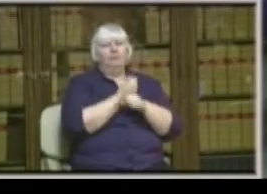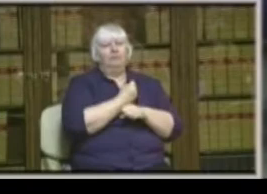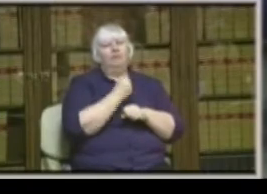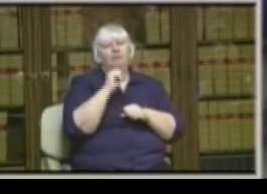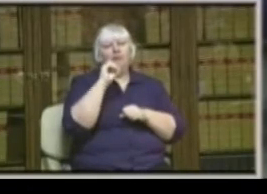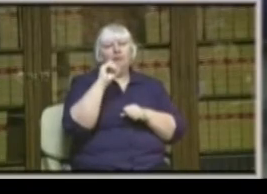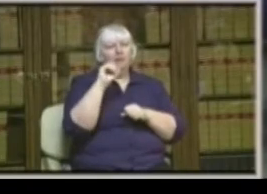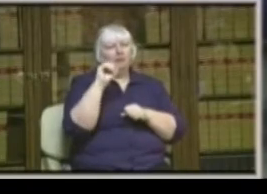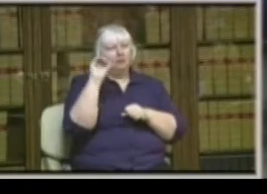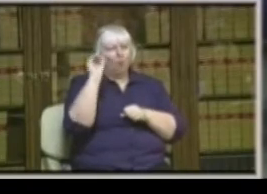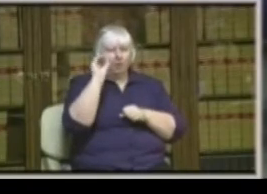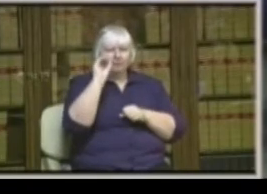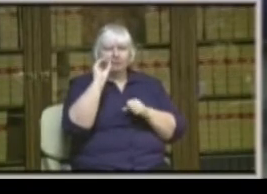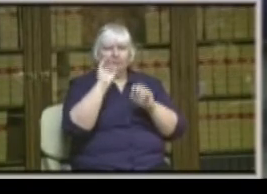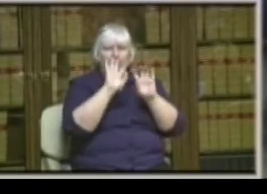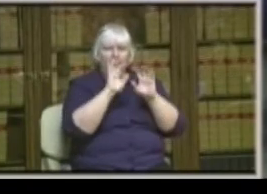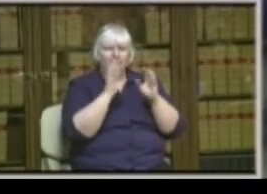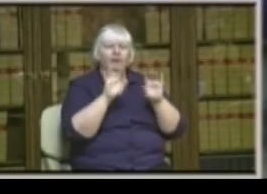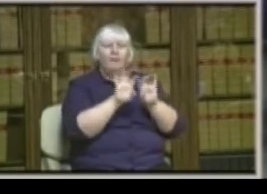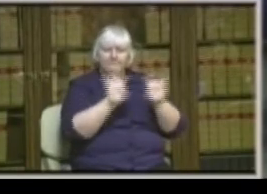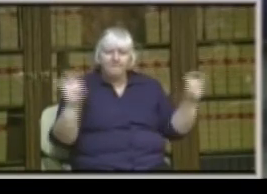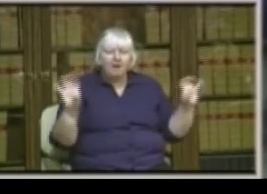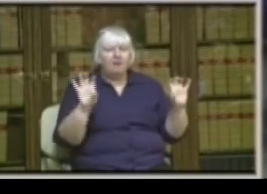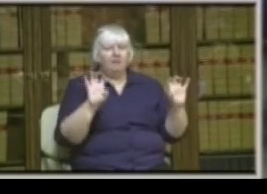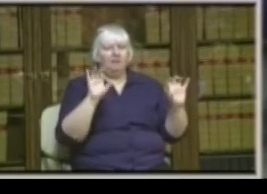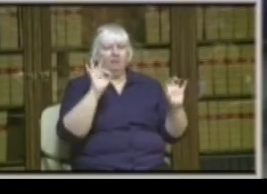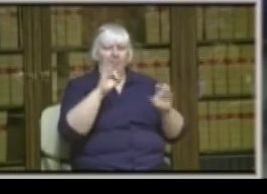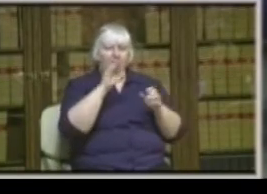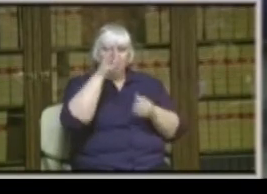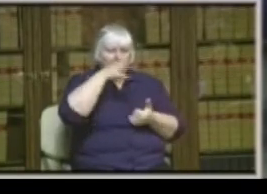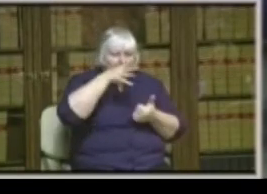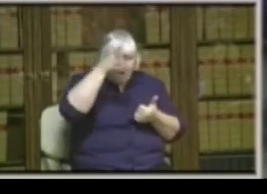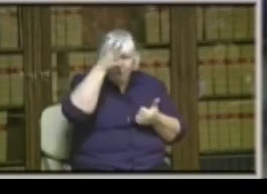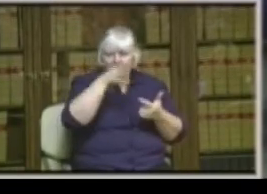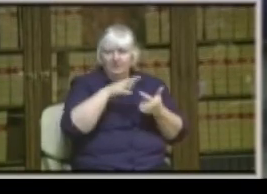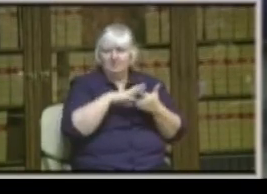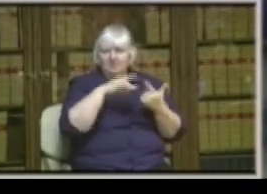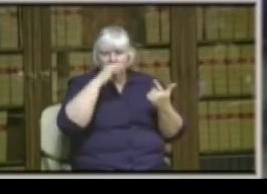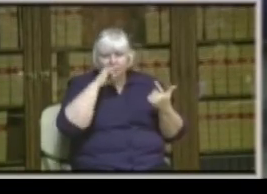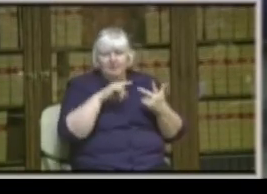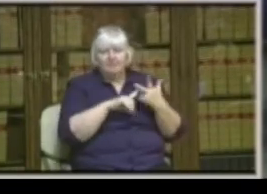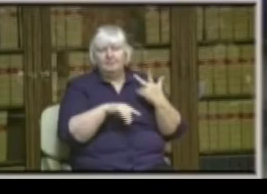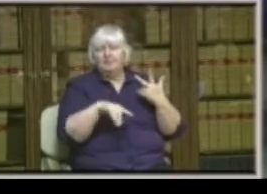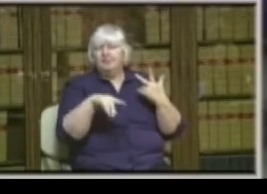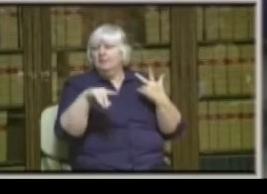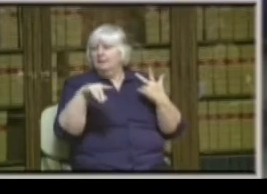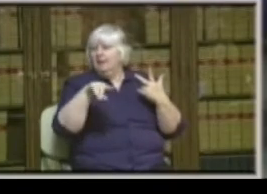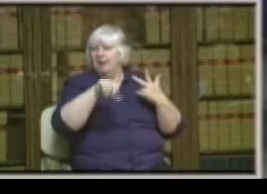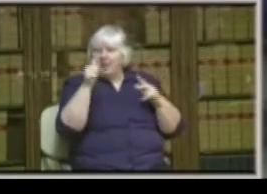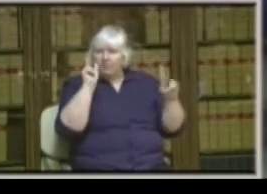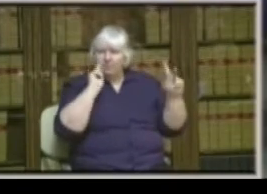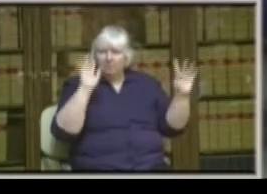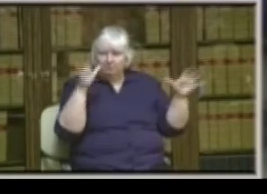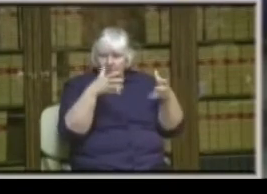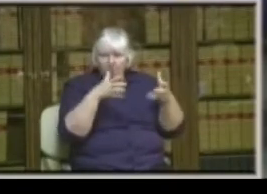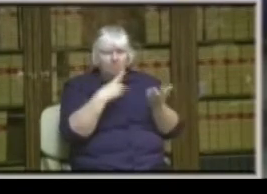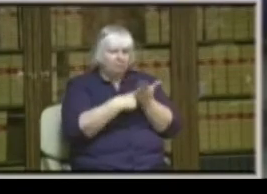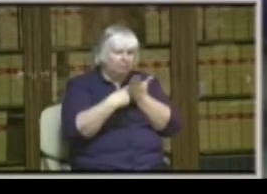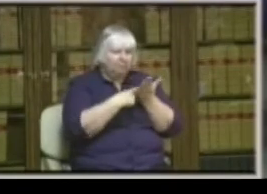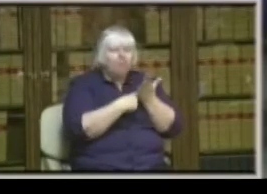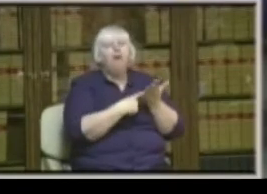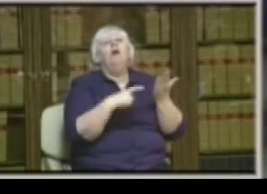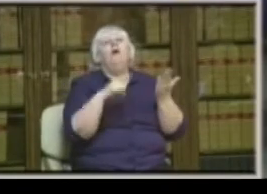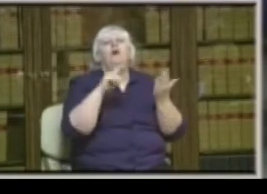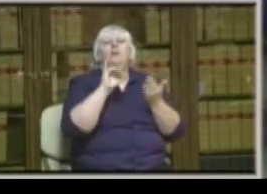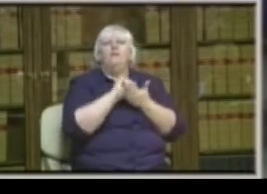with disabilities, parents of kids with disabilities, their recommendation is that reading should not be included as one of the subjects for which we would make